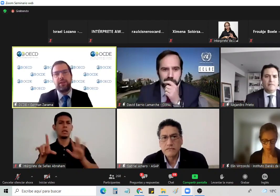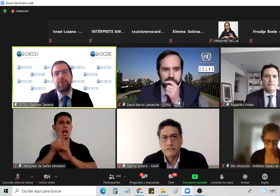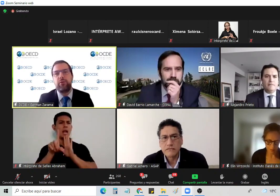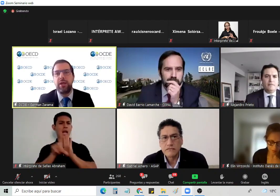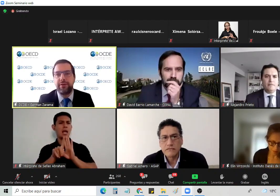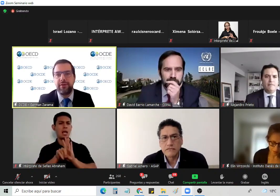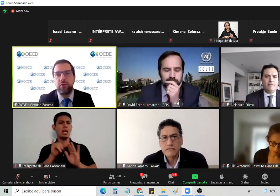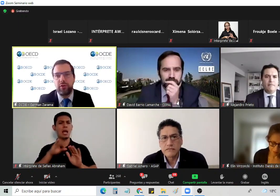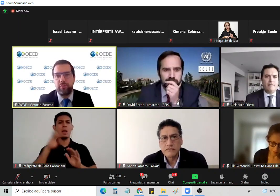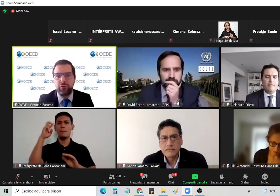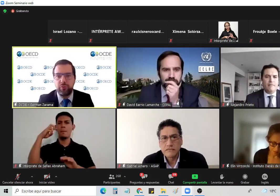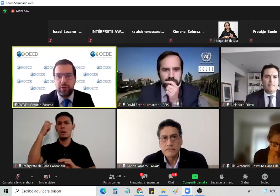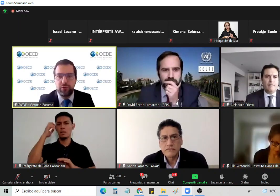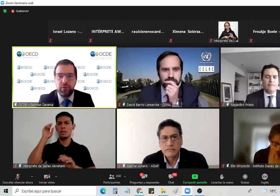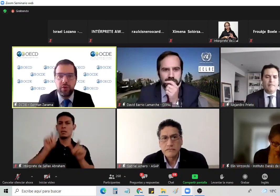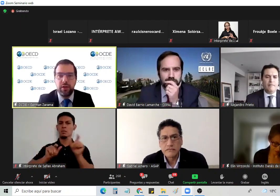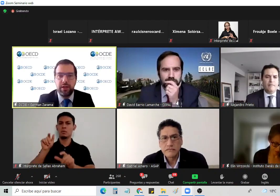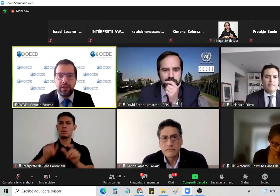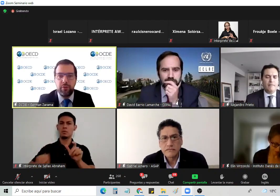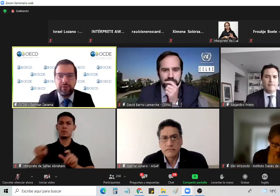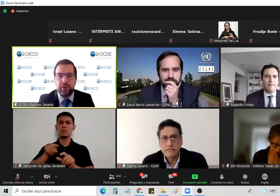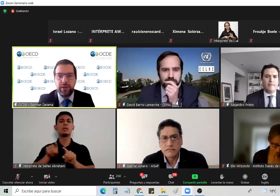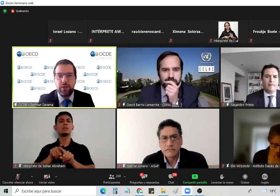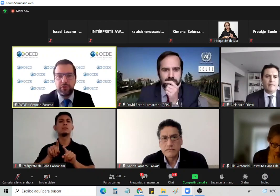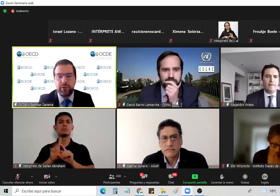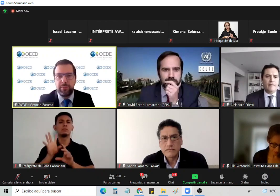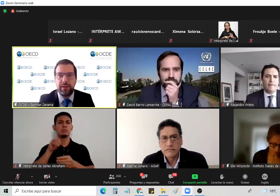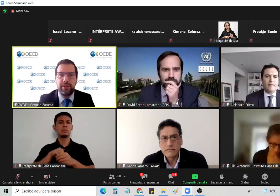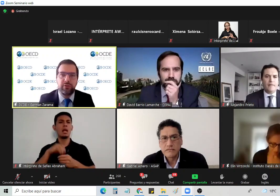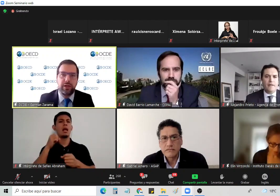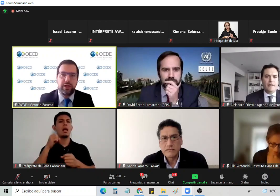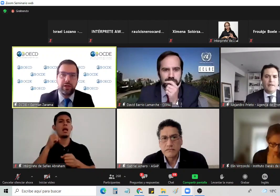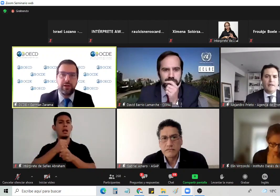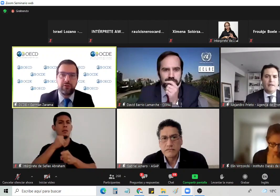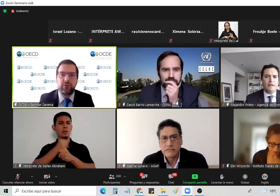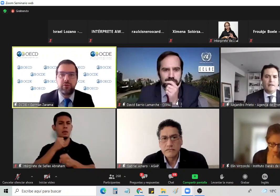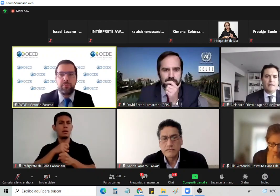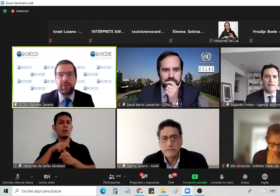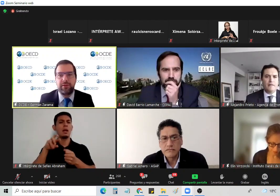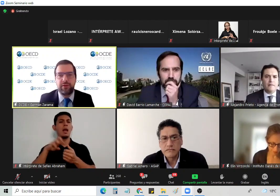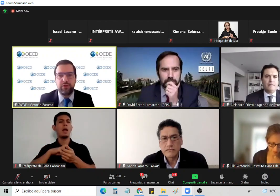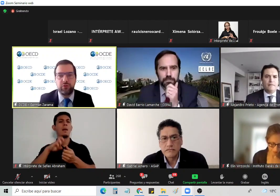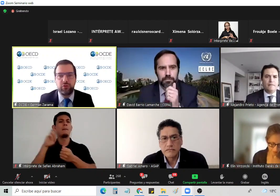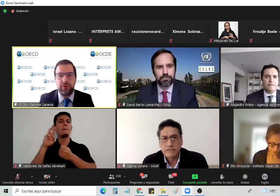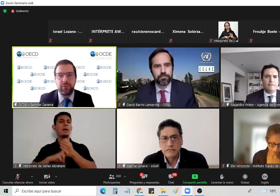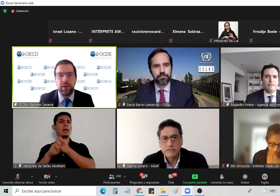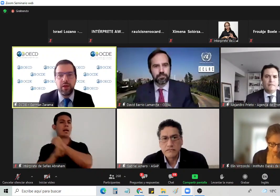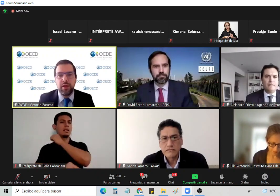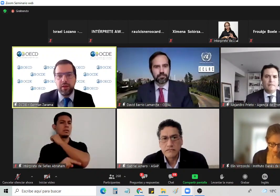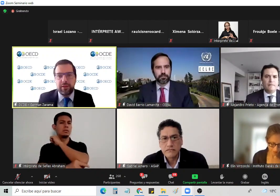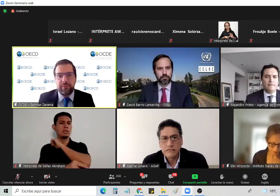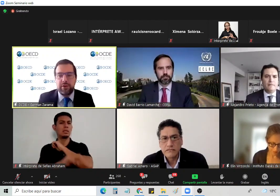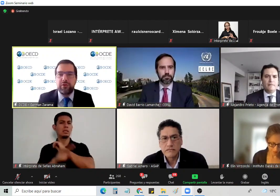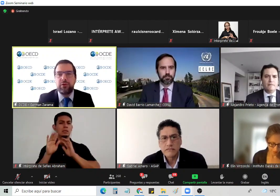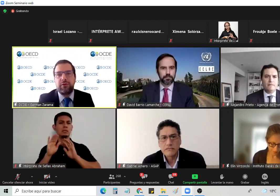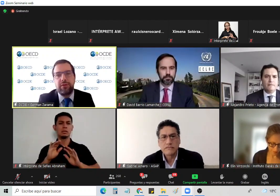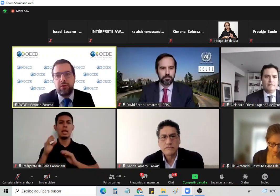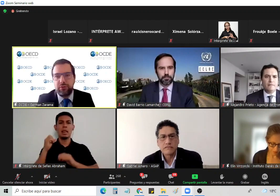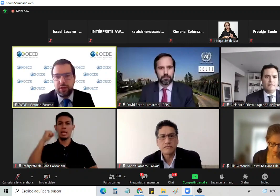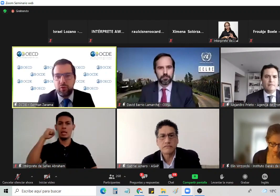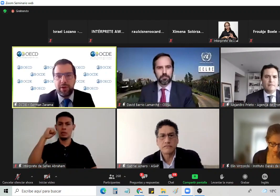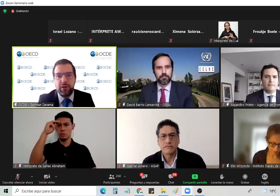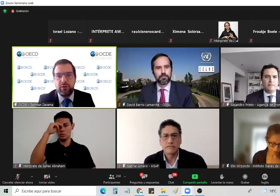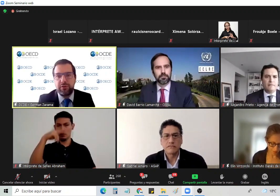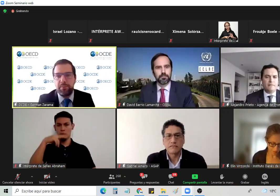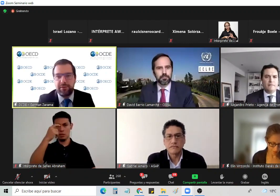multi-stakeholder levels and then also from public policies and elaborating and adopting national action plans for business and human